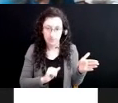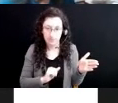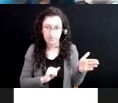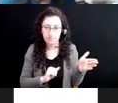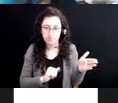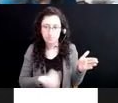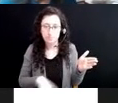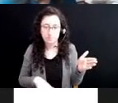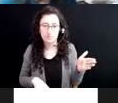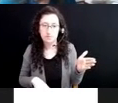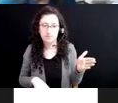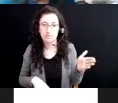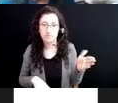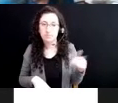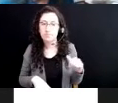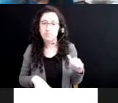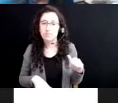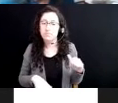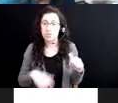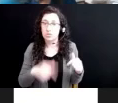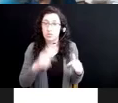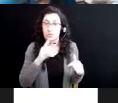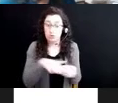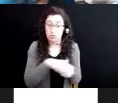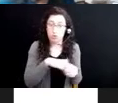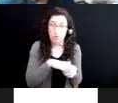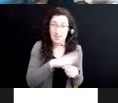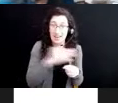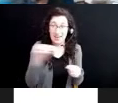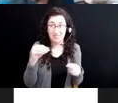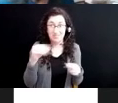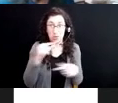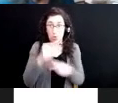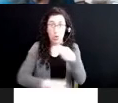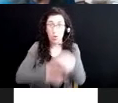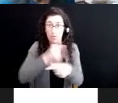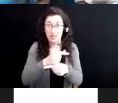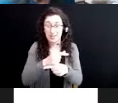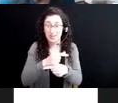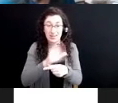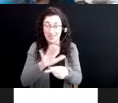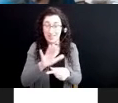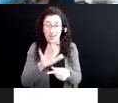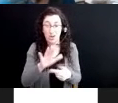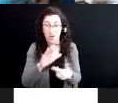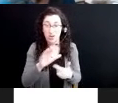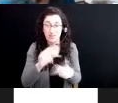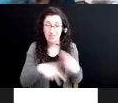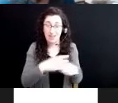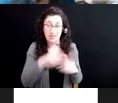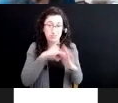globally, regionally on the decline. This frog species here on the slide is the northern